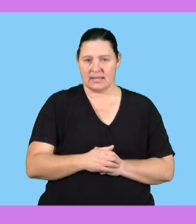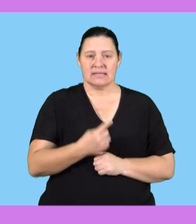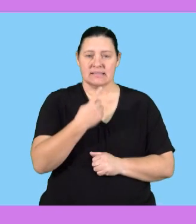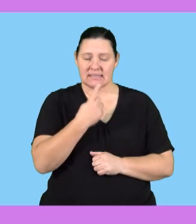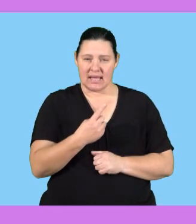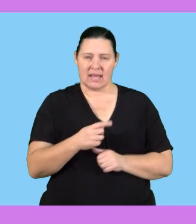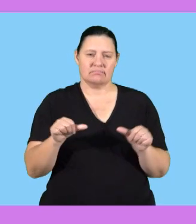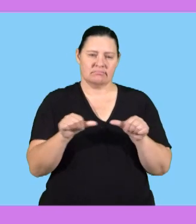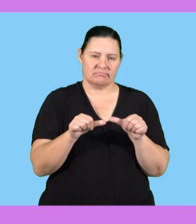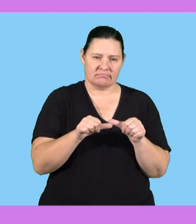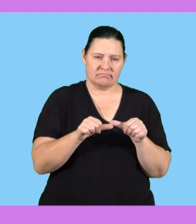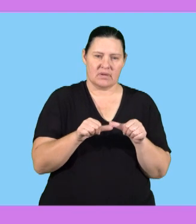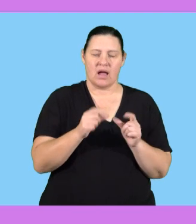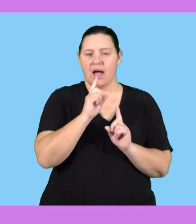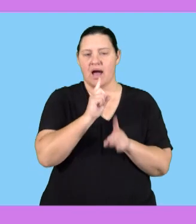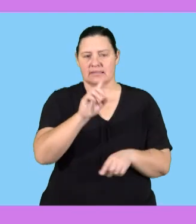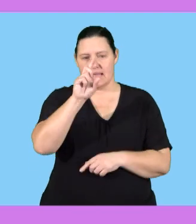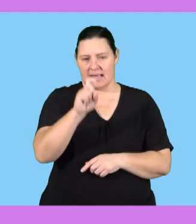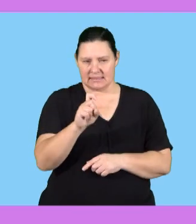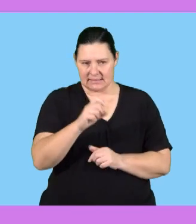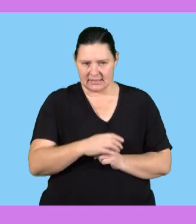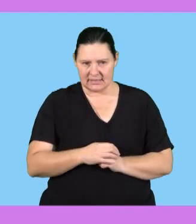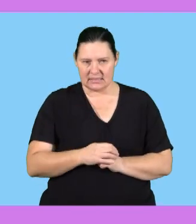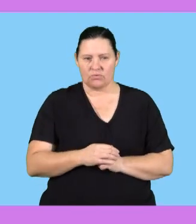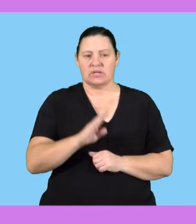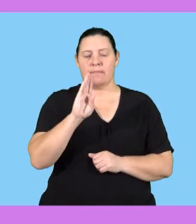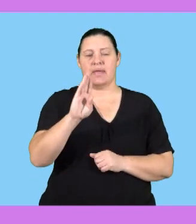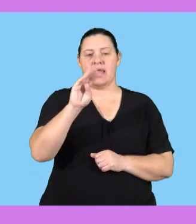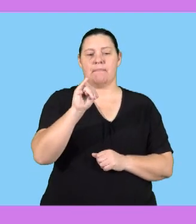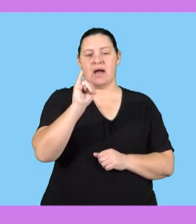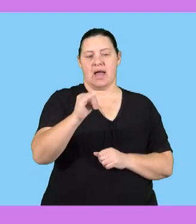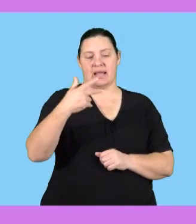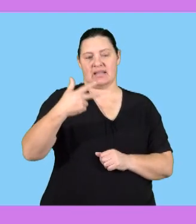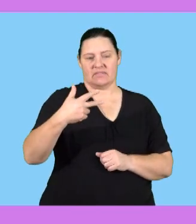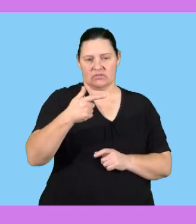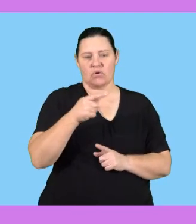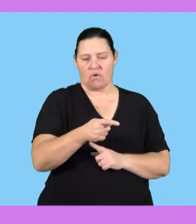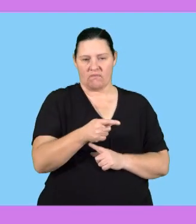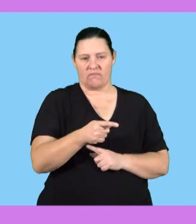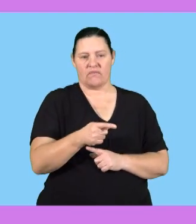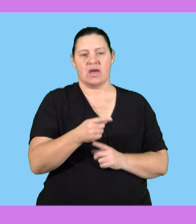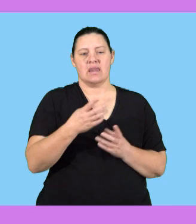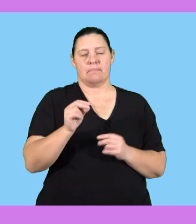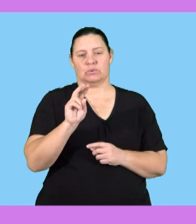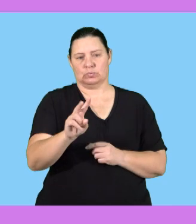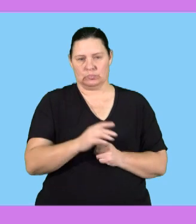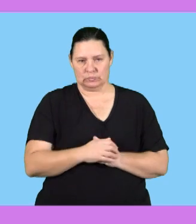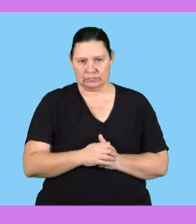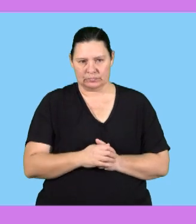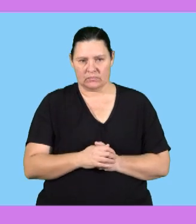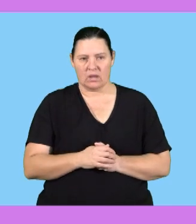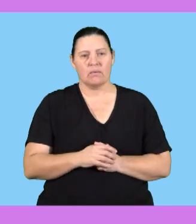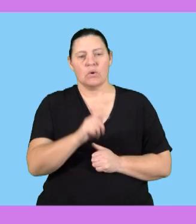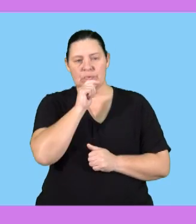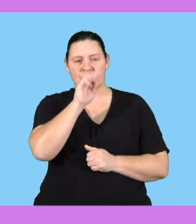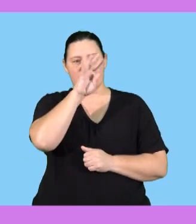It says, calculate the missing answer X, that is the BMI classification of contestant number 2. You